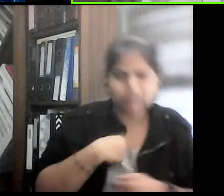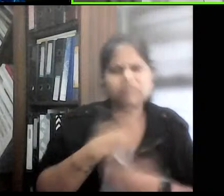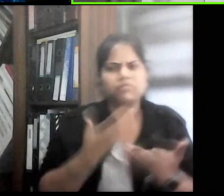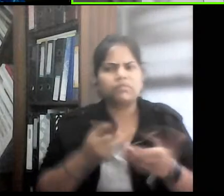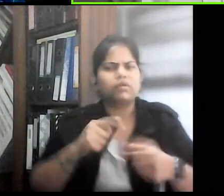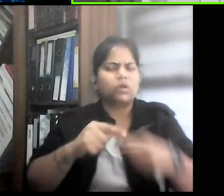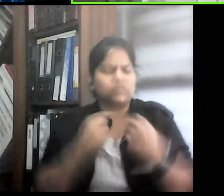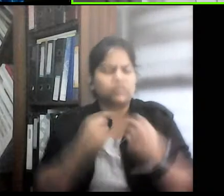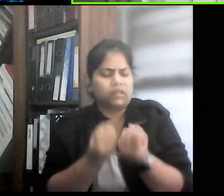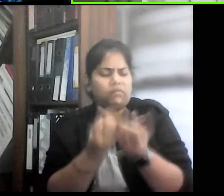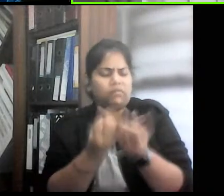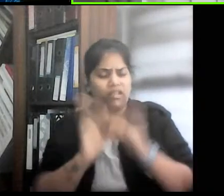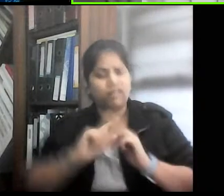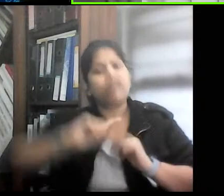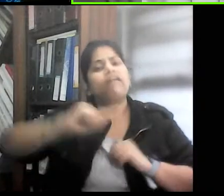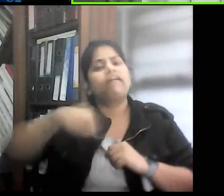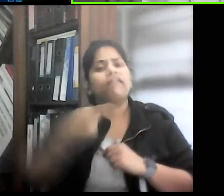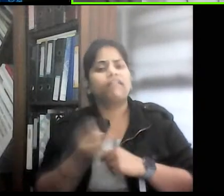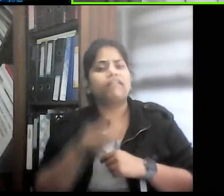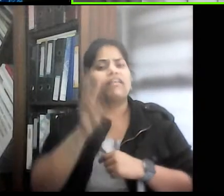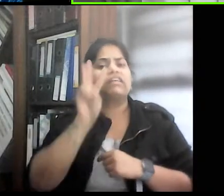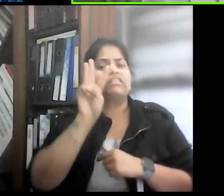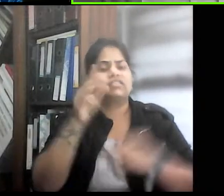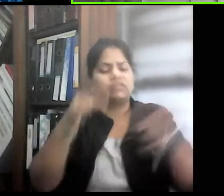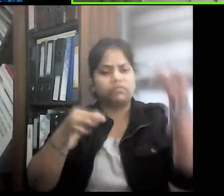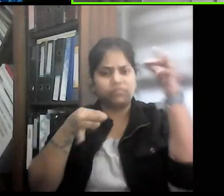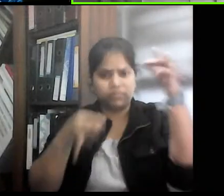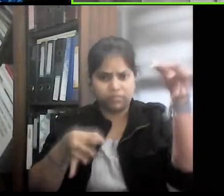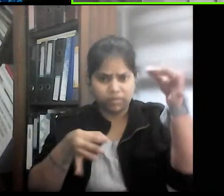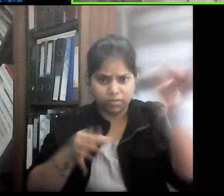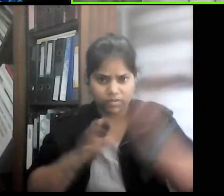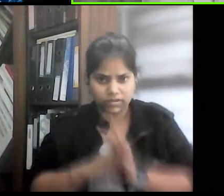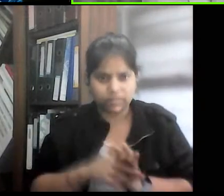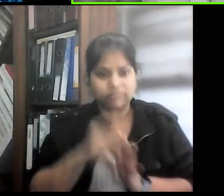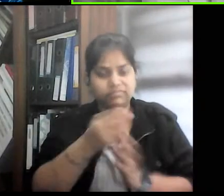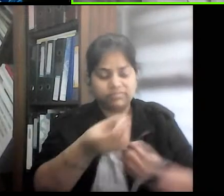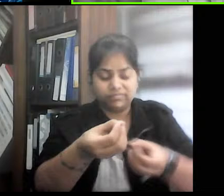beginning and already giving us a reason to kind of,